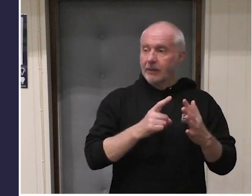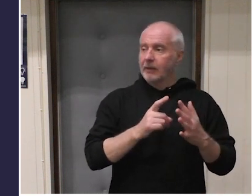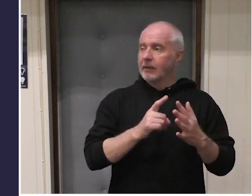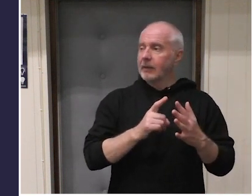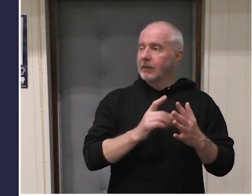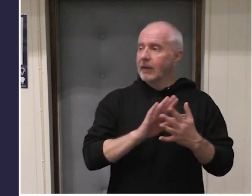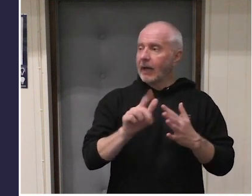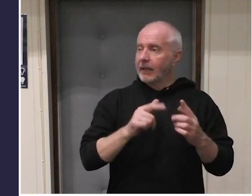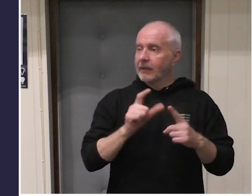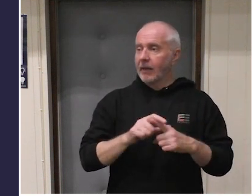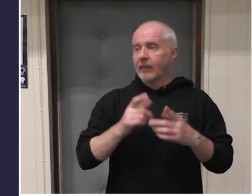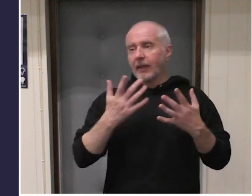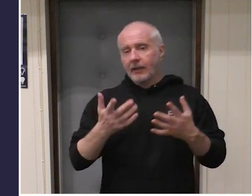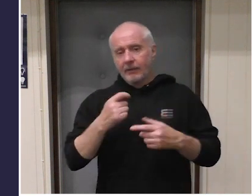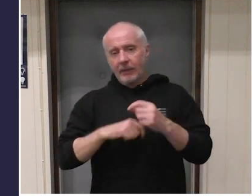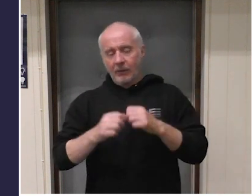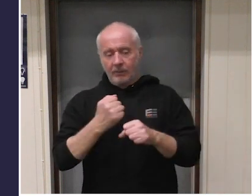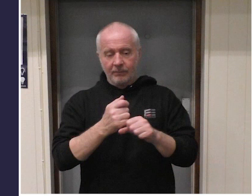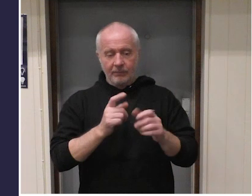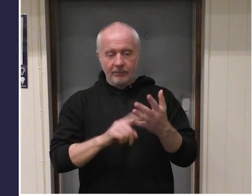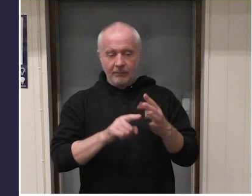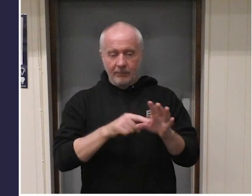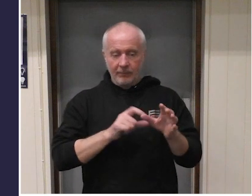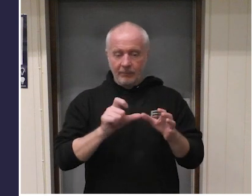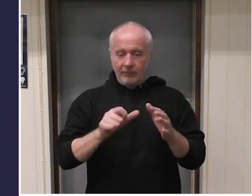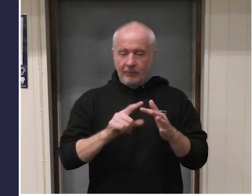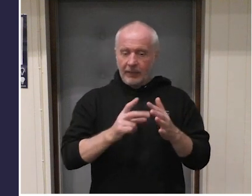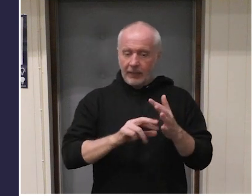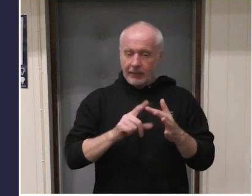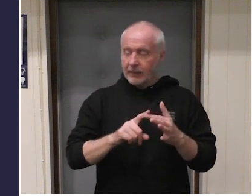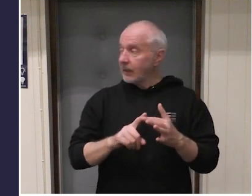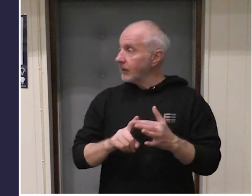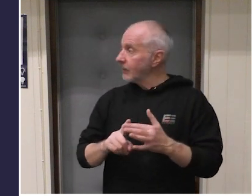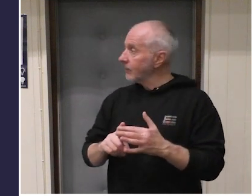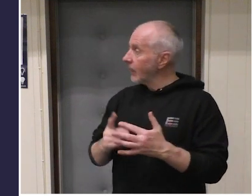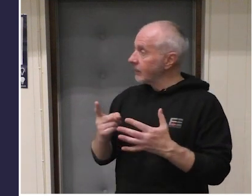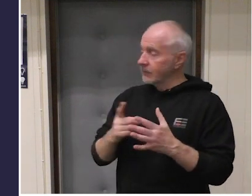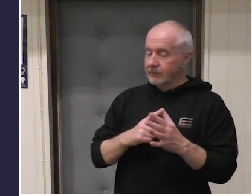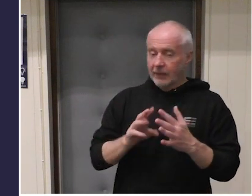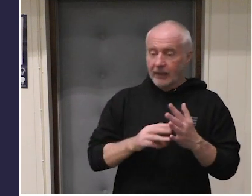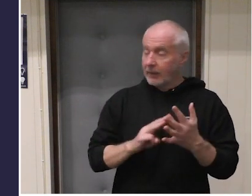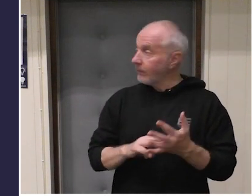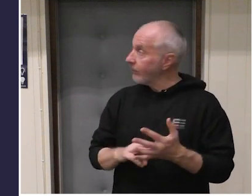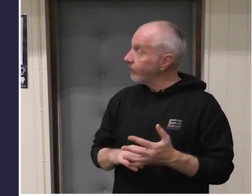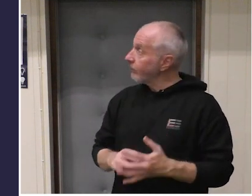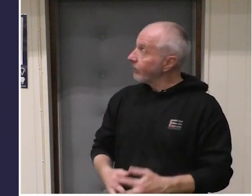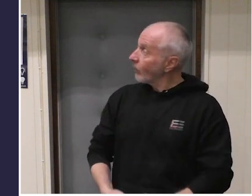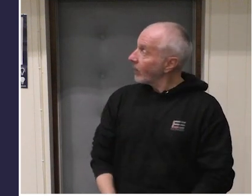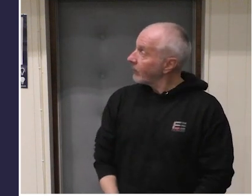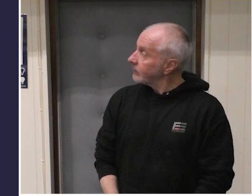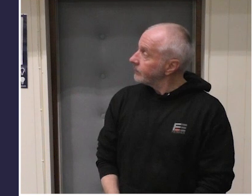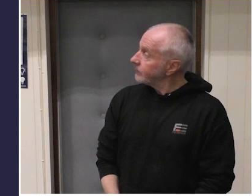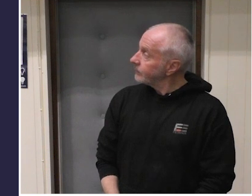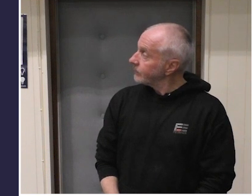into simple amino acids of glycine and alanine, which is quite promising, yeah?